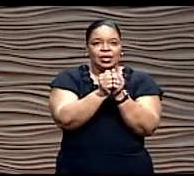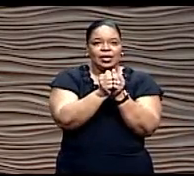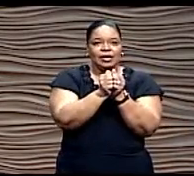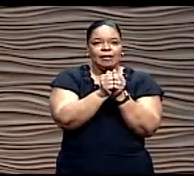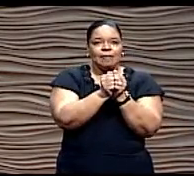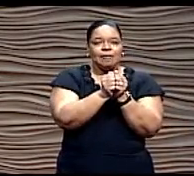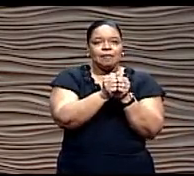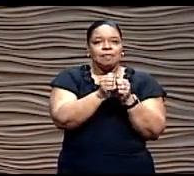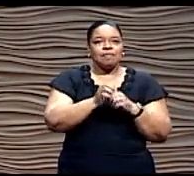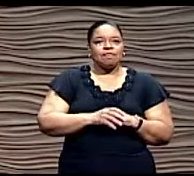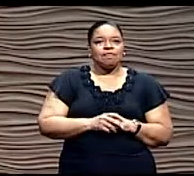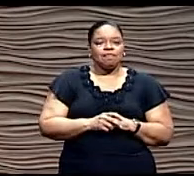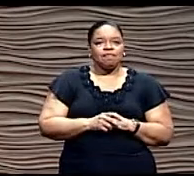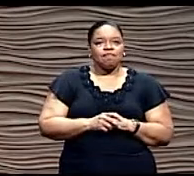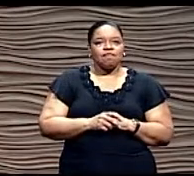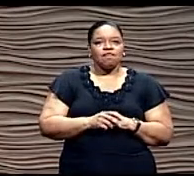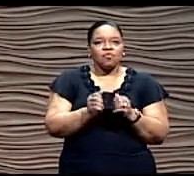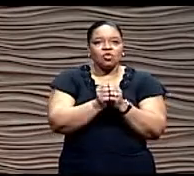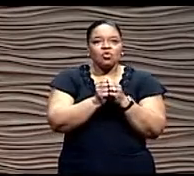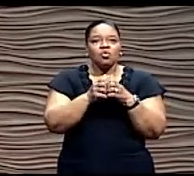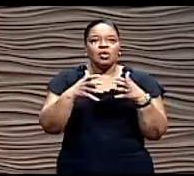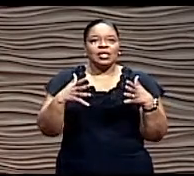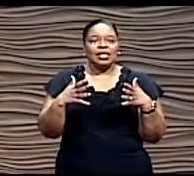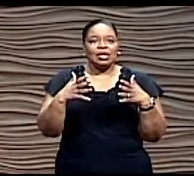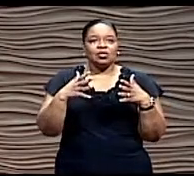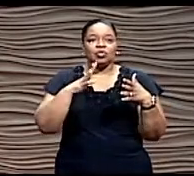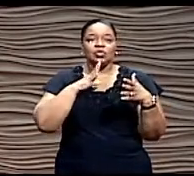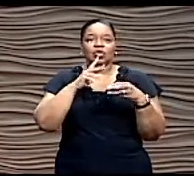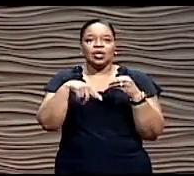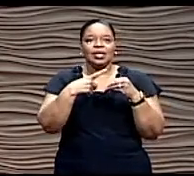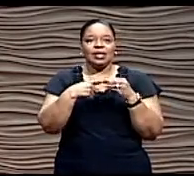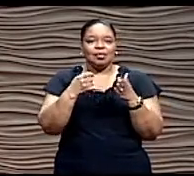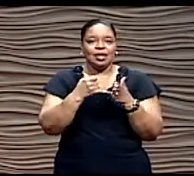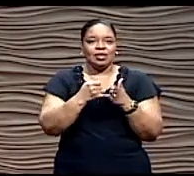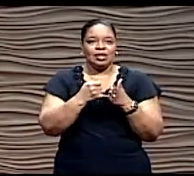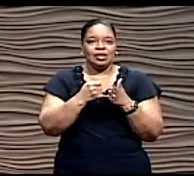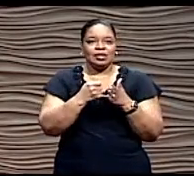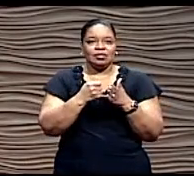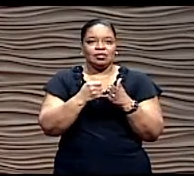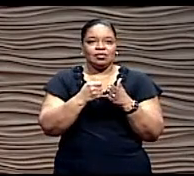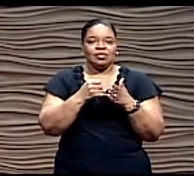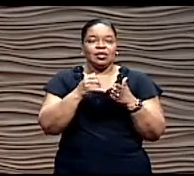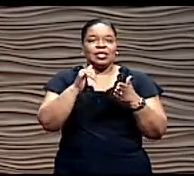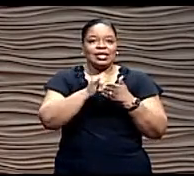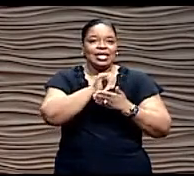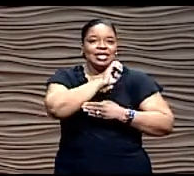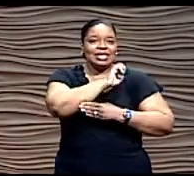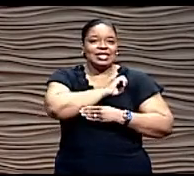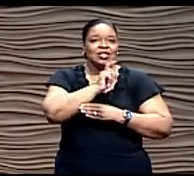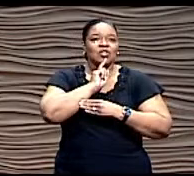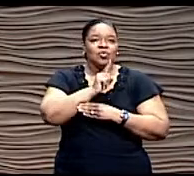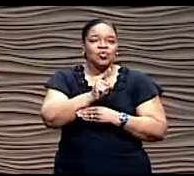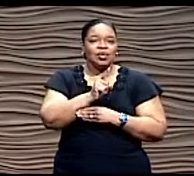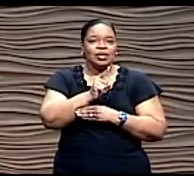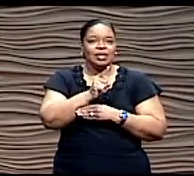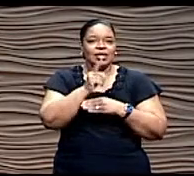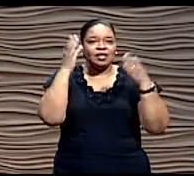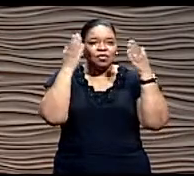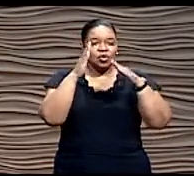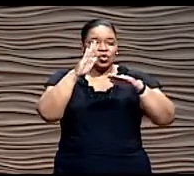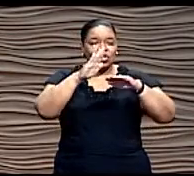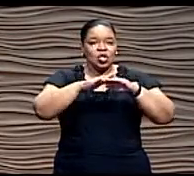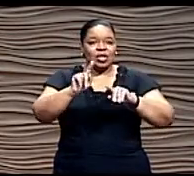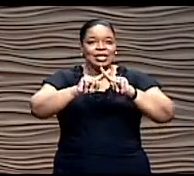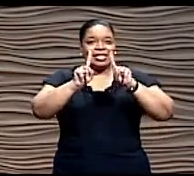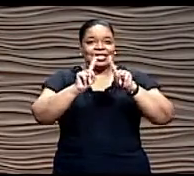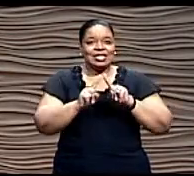that without a mentioning of it, that Ezekiel points to the different ways,